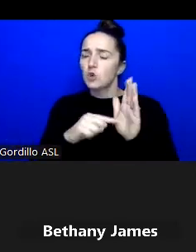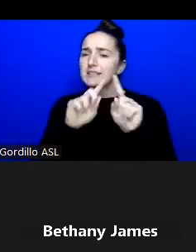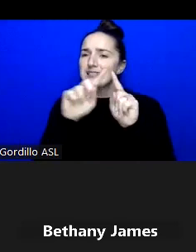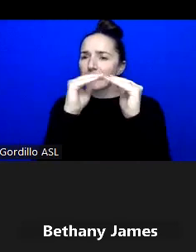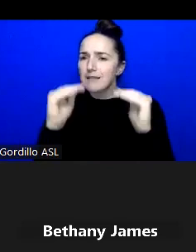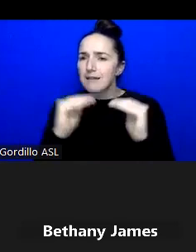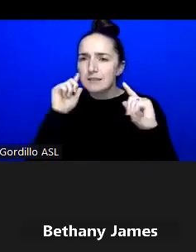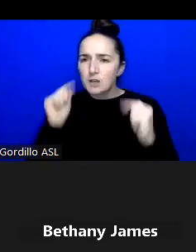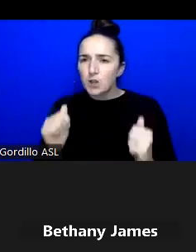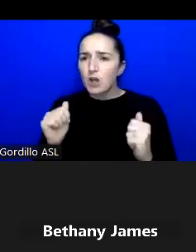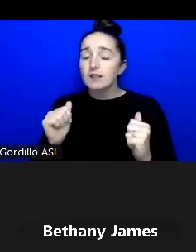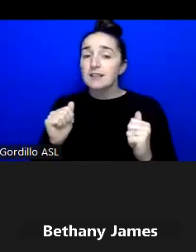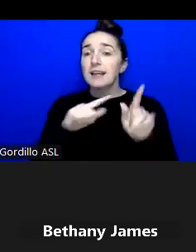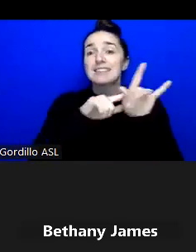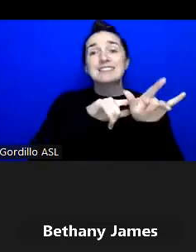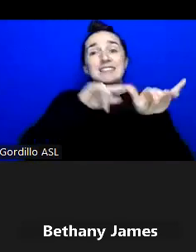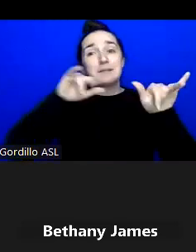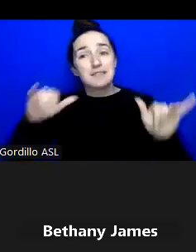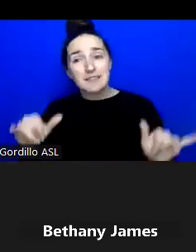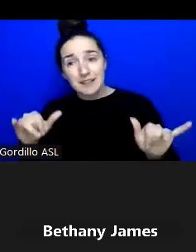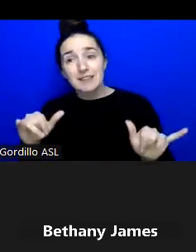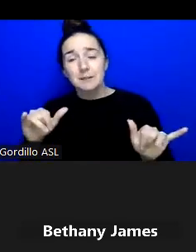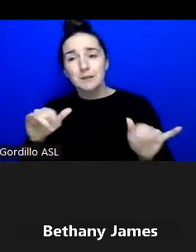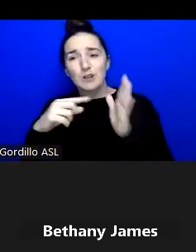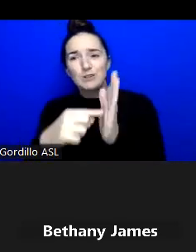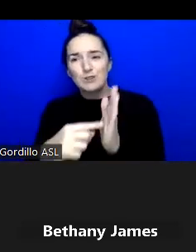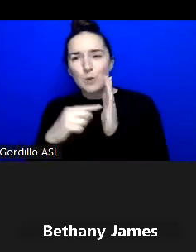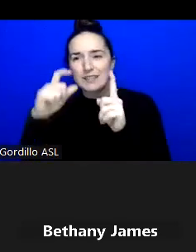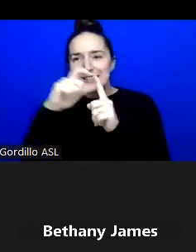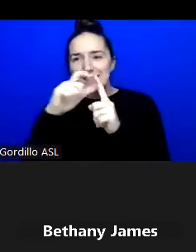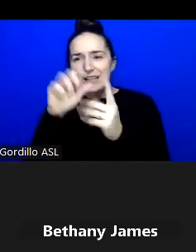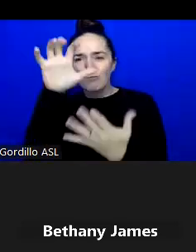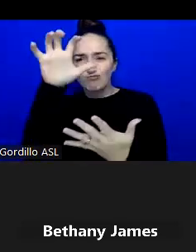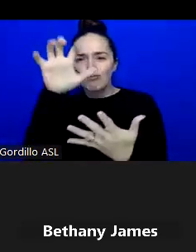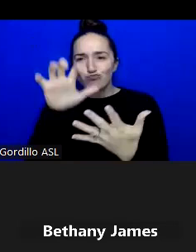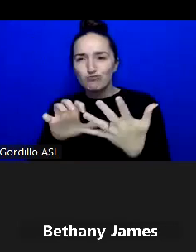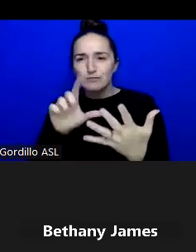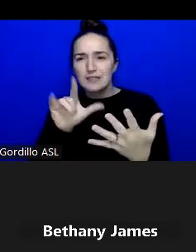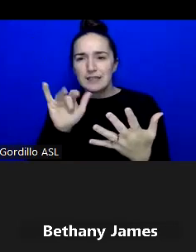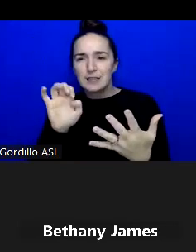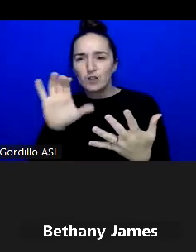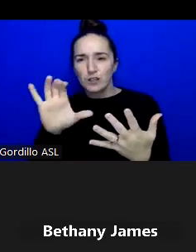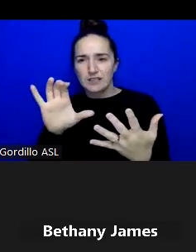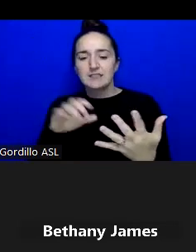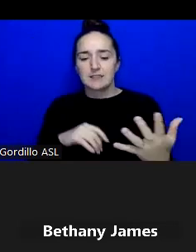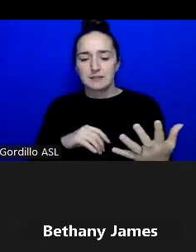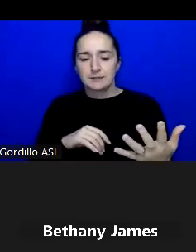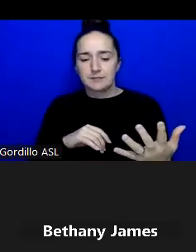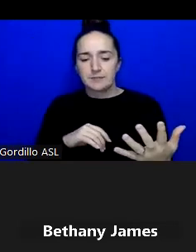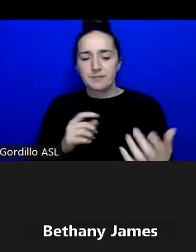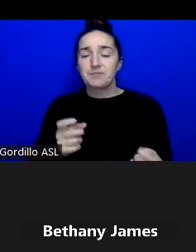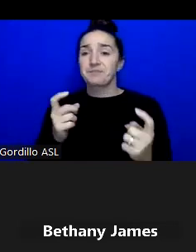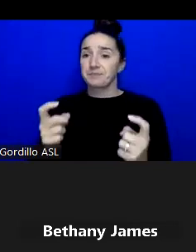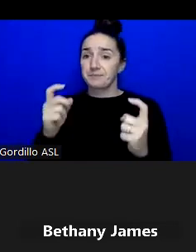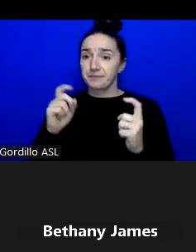there. And then they also showed us lyrics. So we were kind of getting a visual as well as kind of hearing what was going on, but it was giving us a simulation